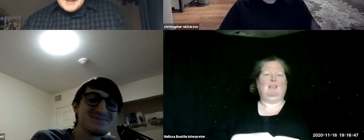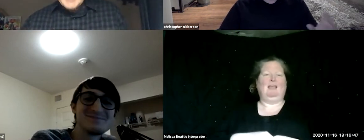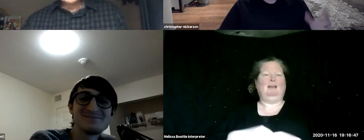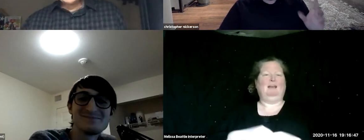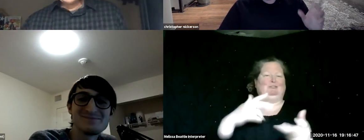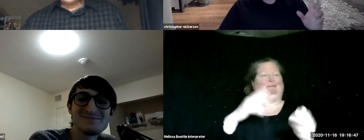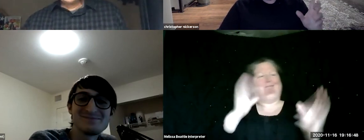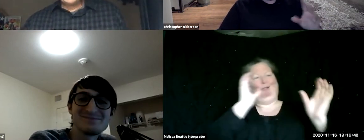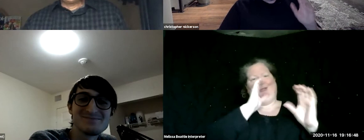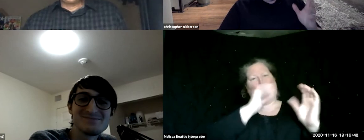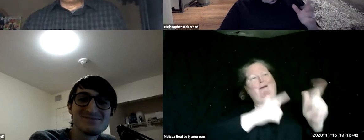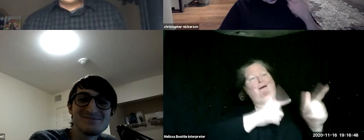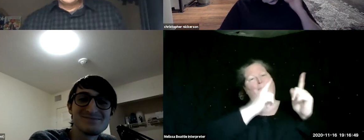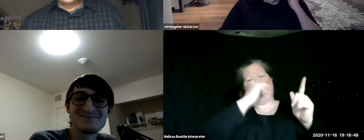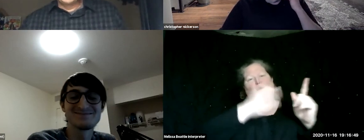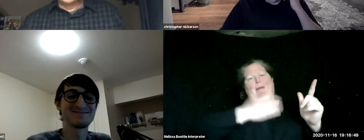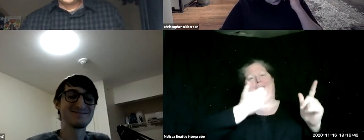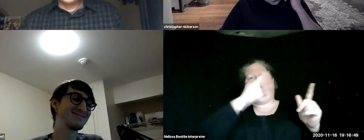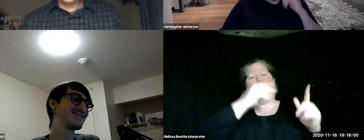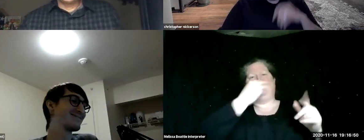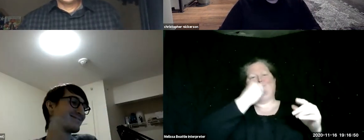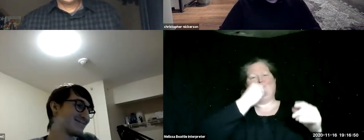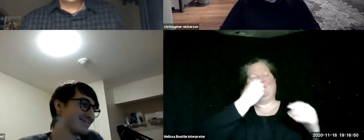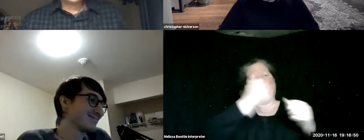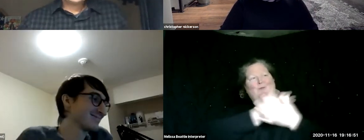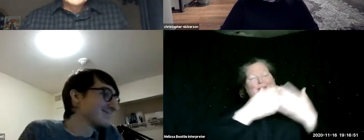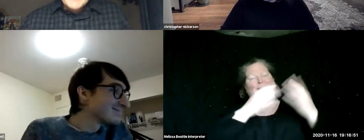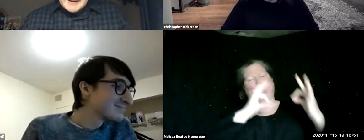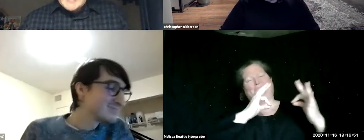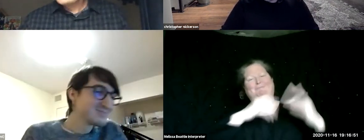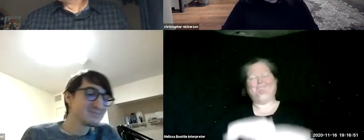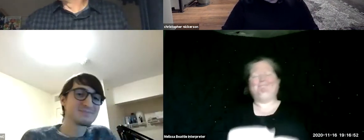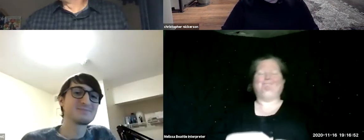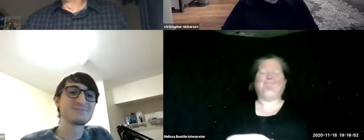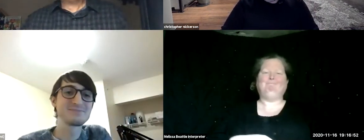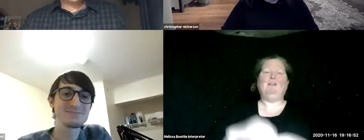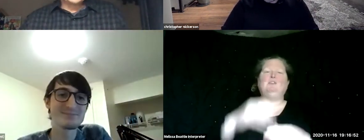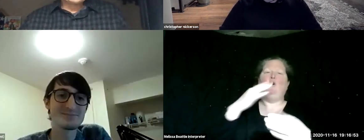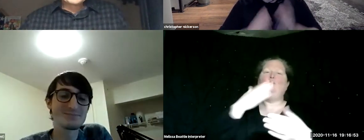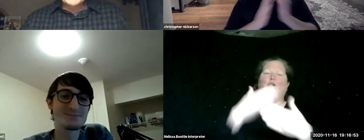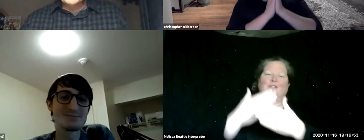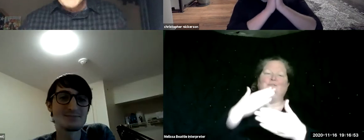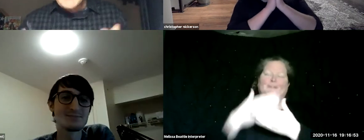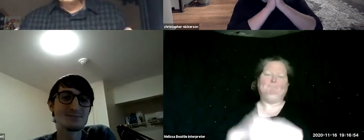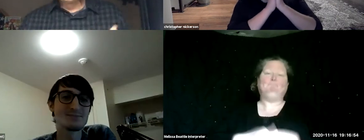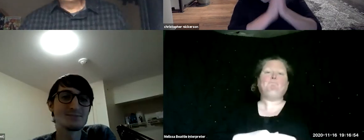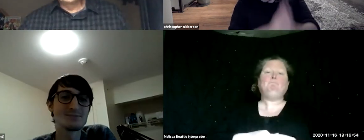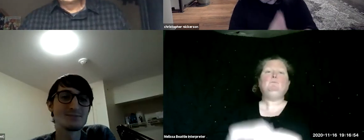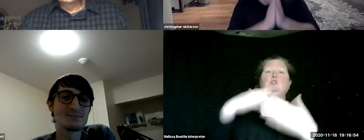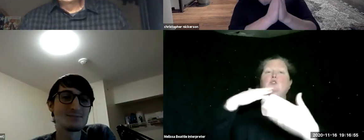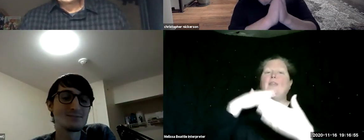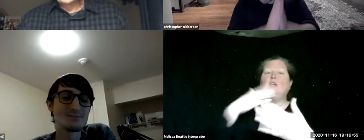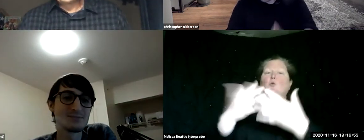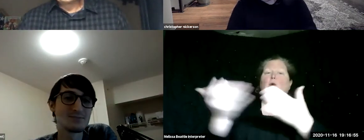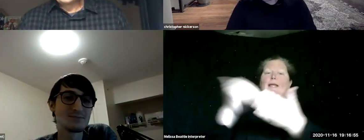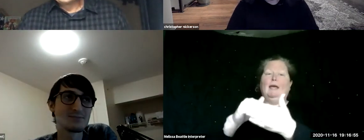I'm right there with you. About 20 years away from it, but I'll get there at some point. Very good. Very good. So thank you again. I